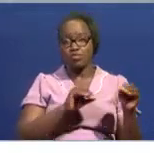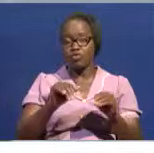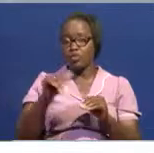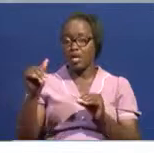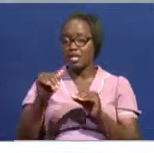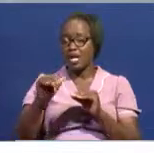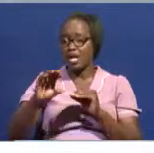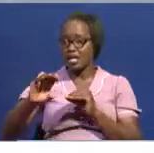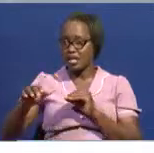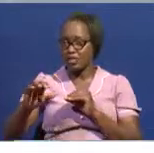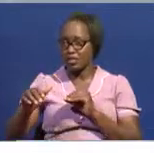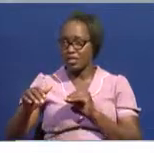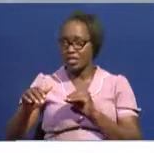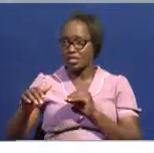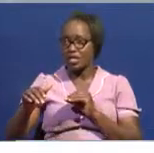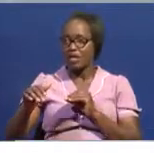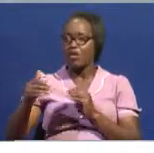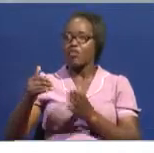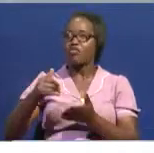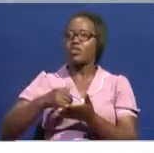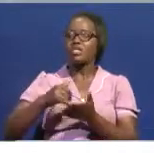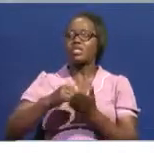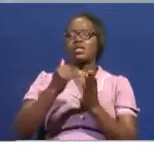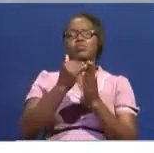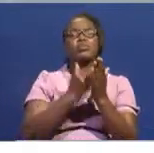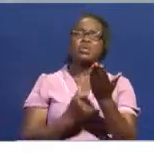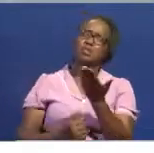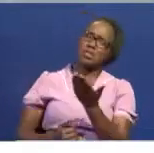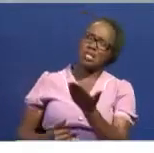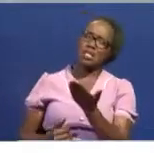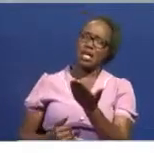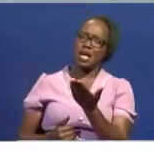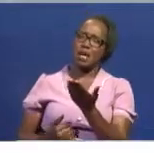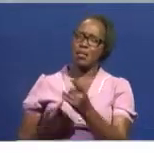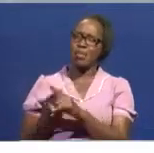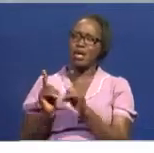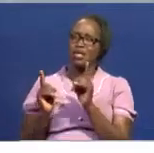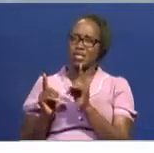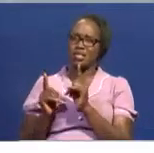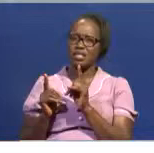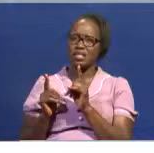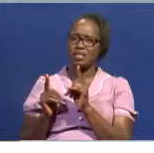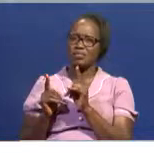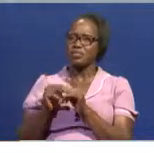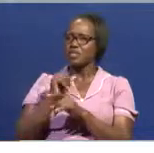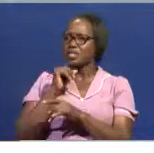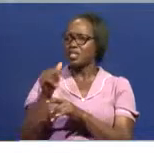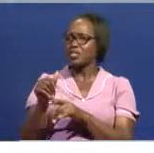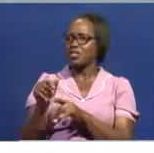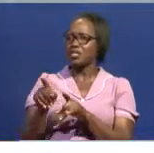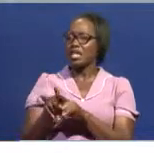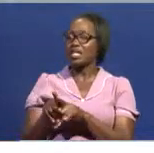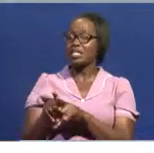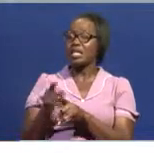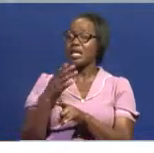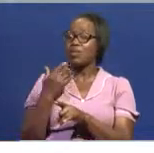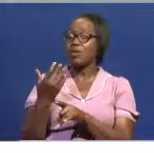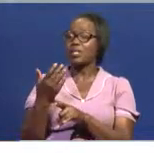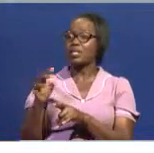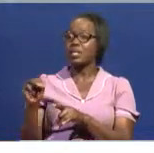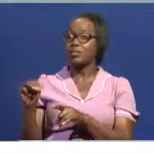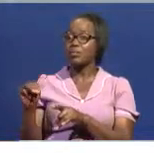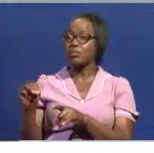counties. For it to, the programs are there, but it's not as I want them to be,